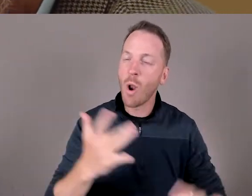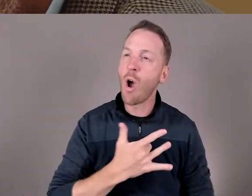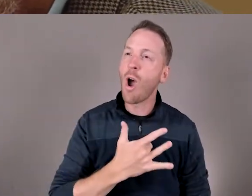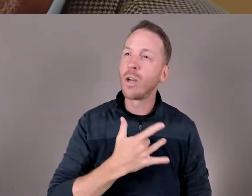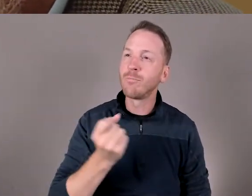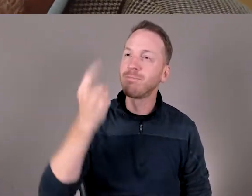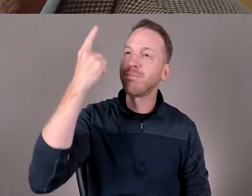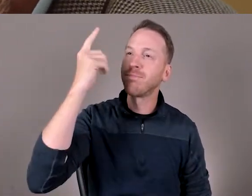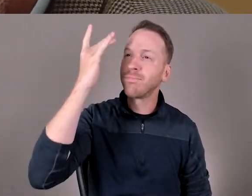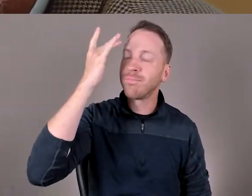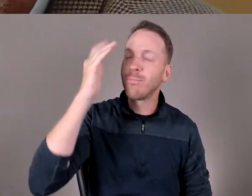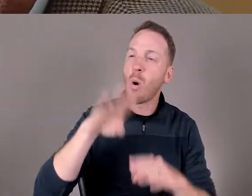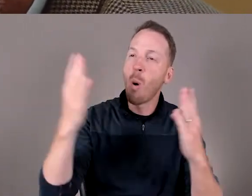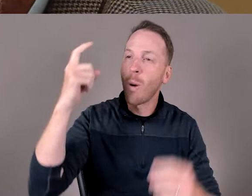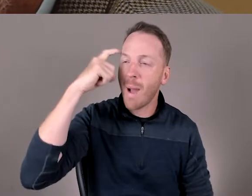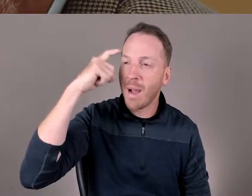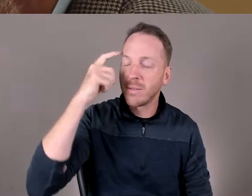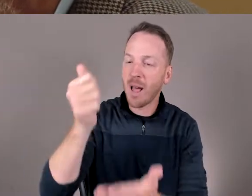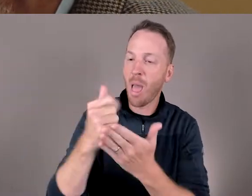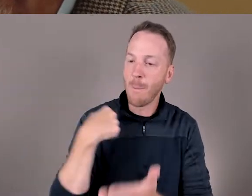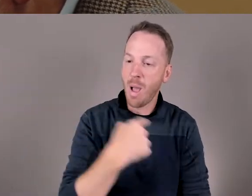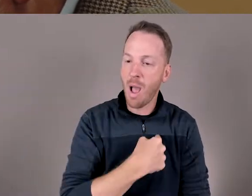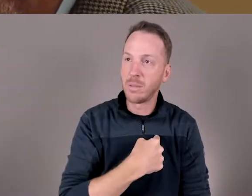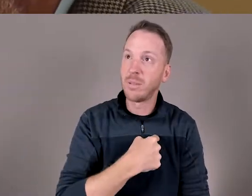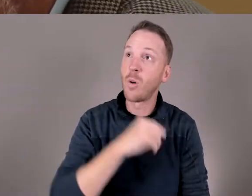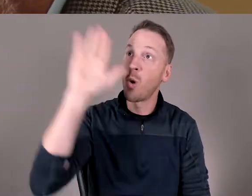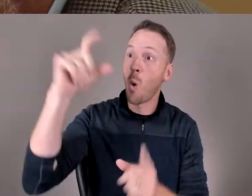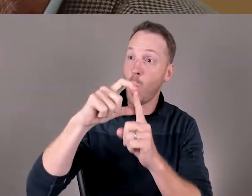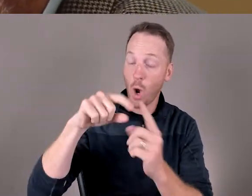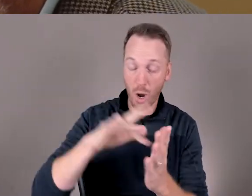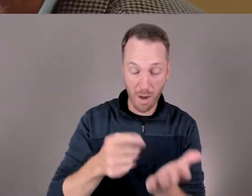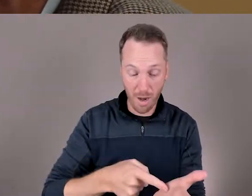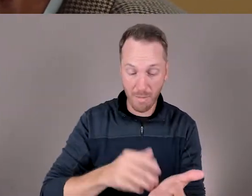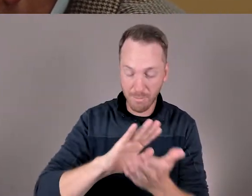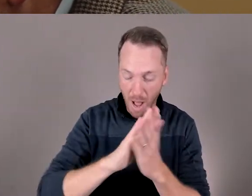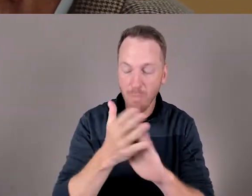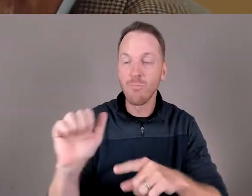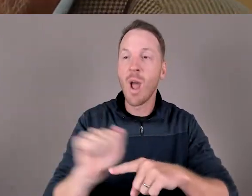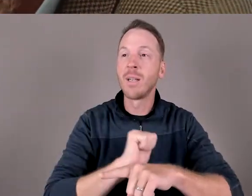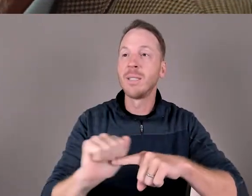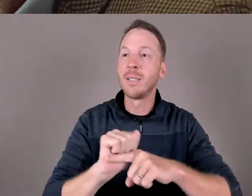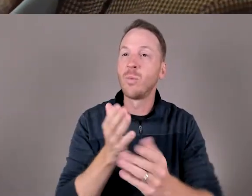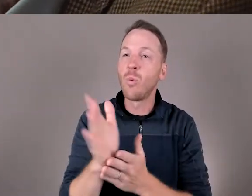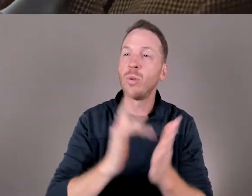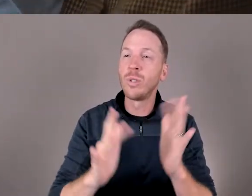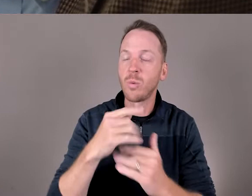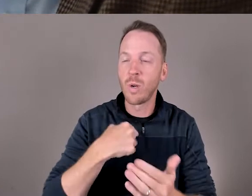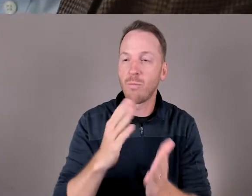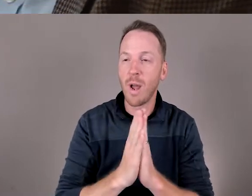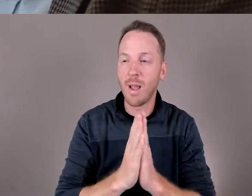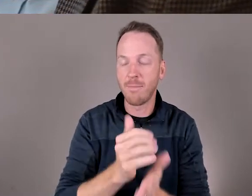our minds, and help us to put your word into practice. In Jesus' name we pray,